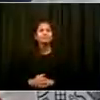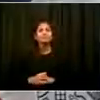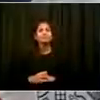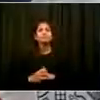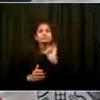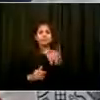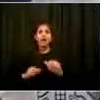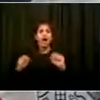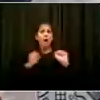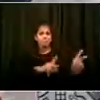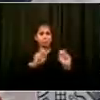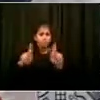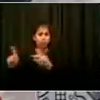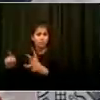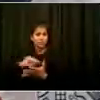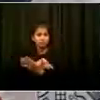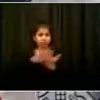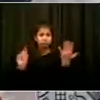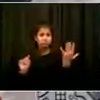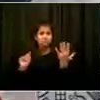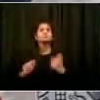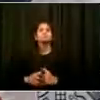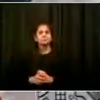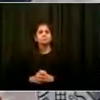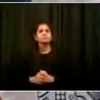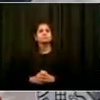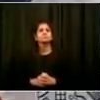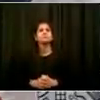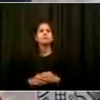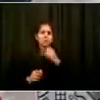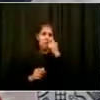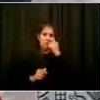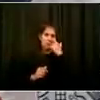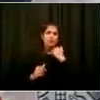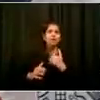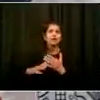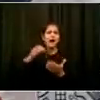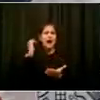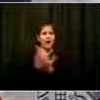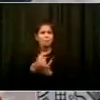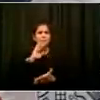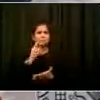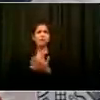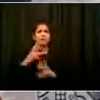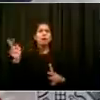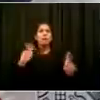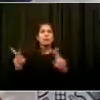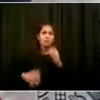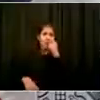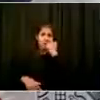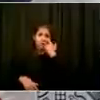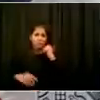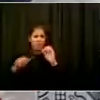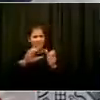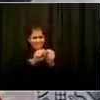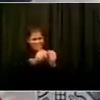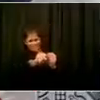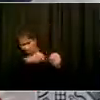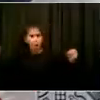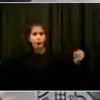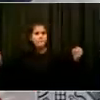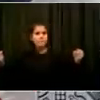had equal opportunity. And that's what we need to fix, and actually making sure that the money is distributed